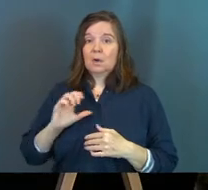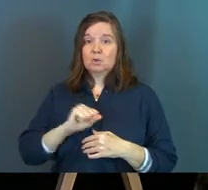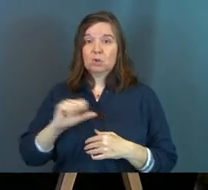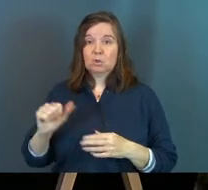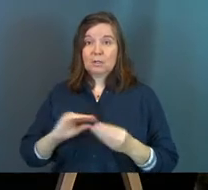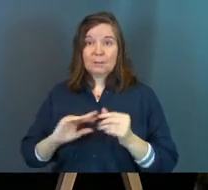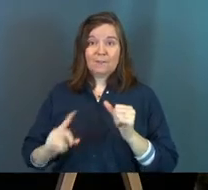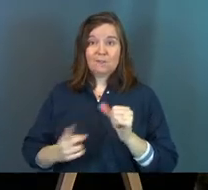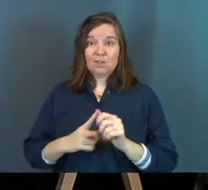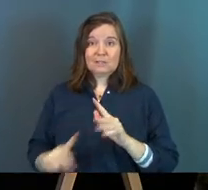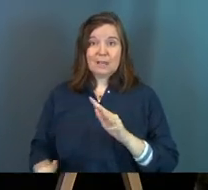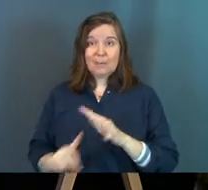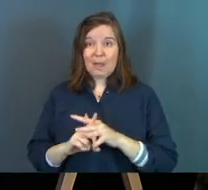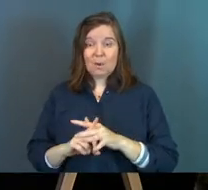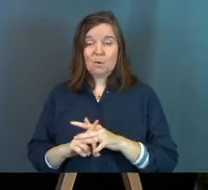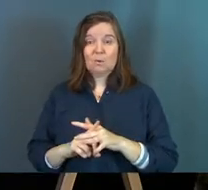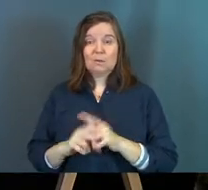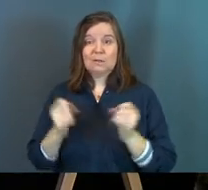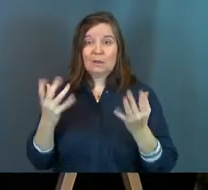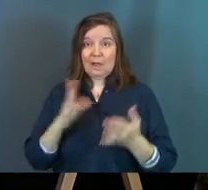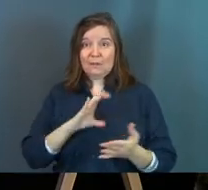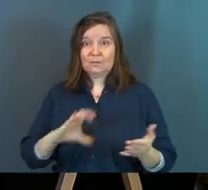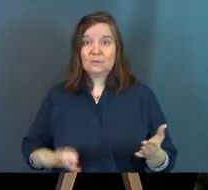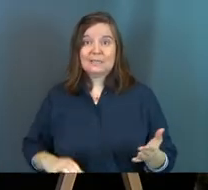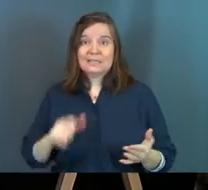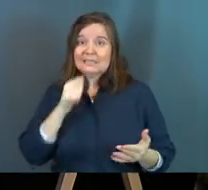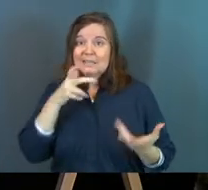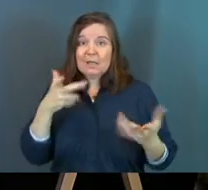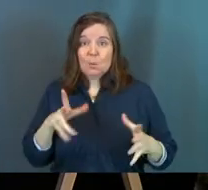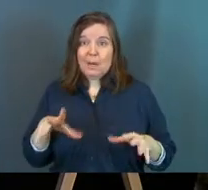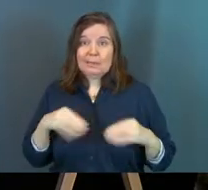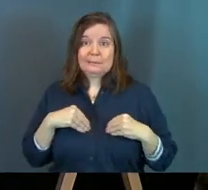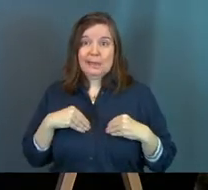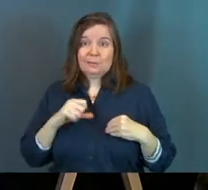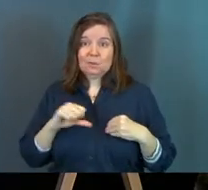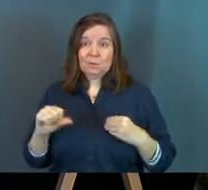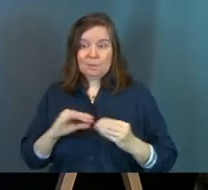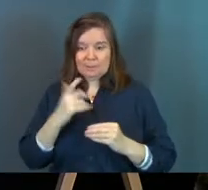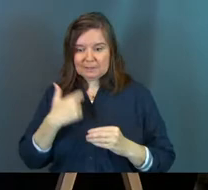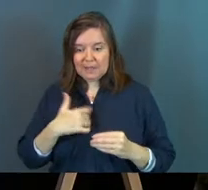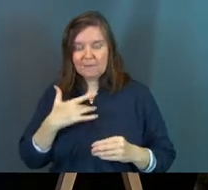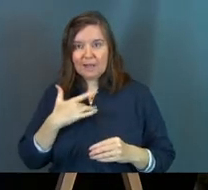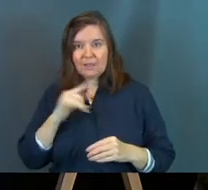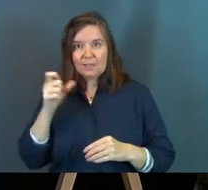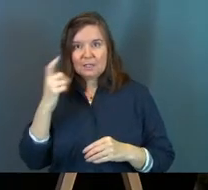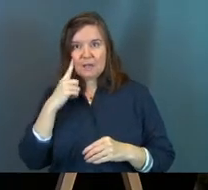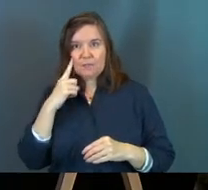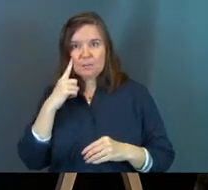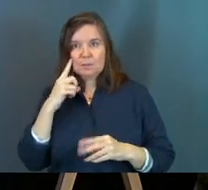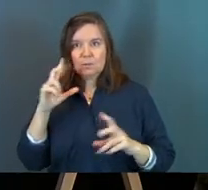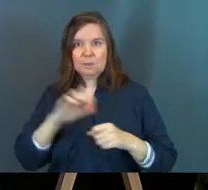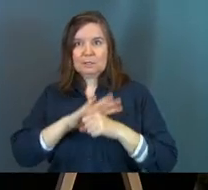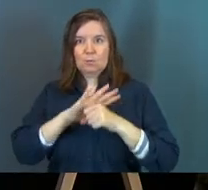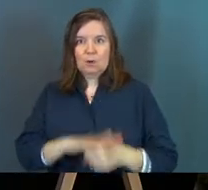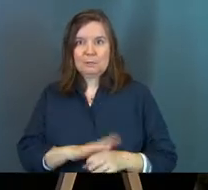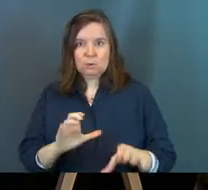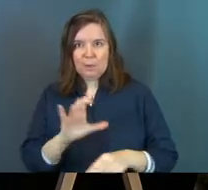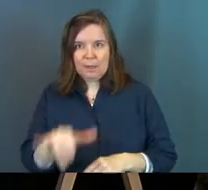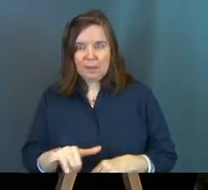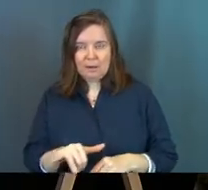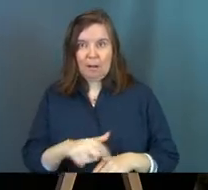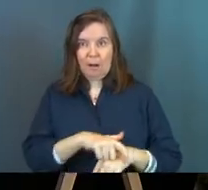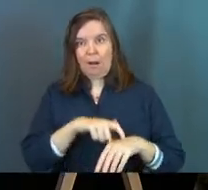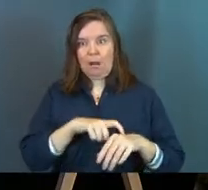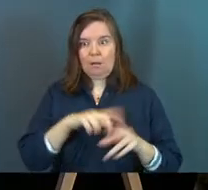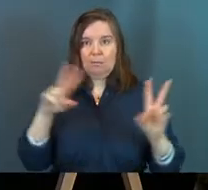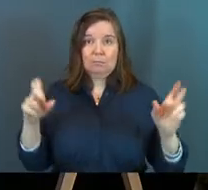Security numbers first came out, there were a lot of Christians that did not want to take a Social Security number because they felt like the government was kind of pressuring them to do so. And